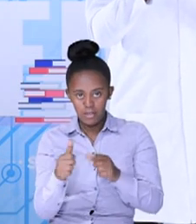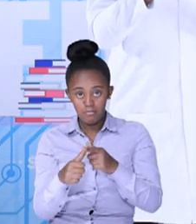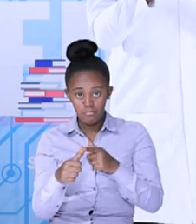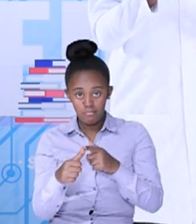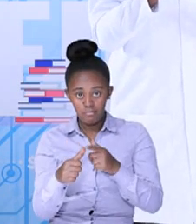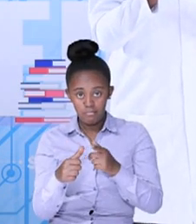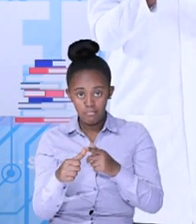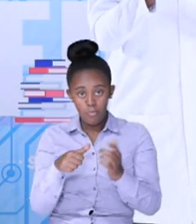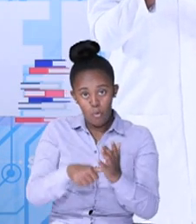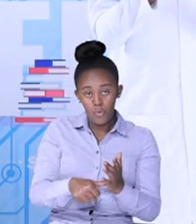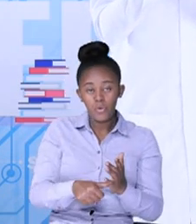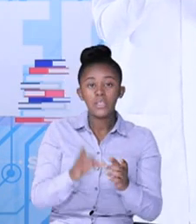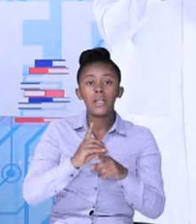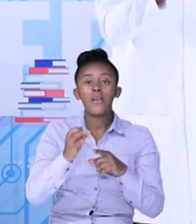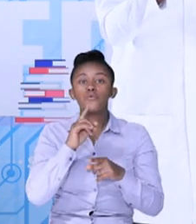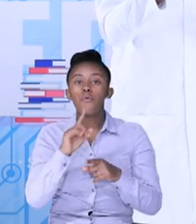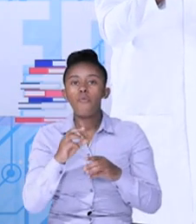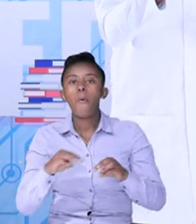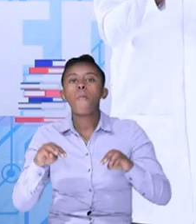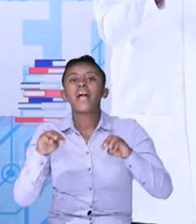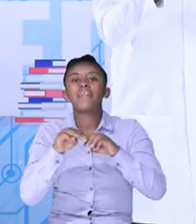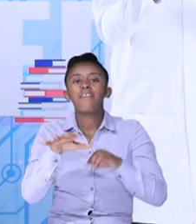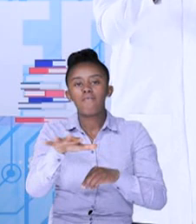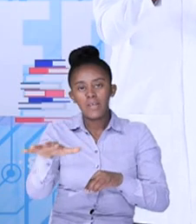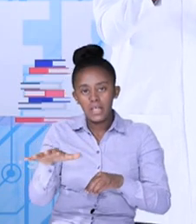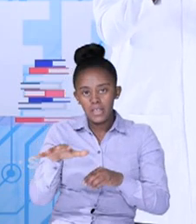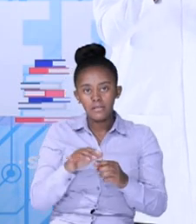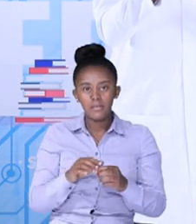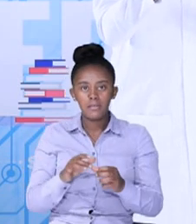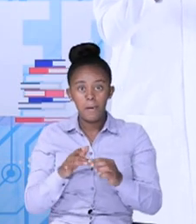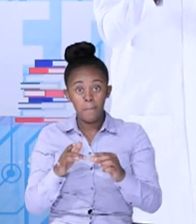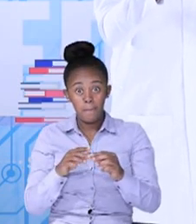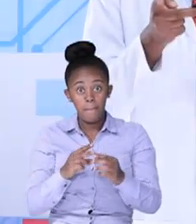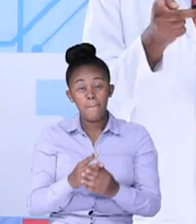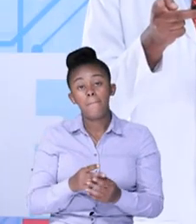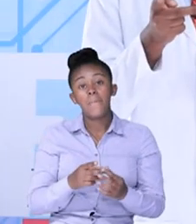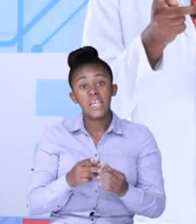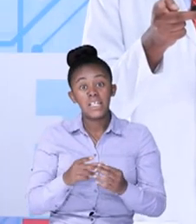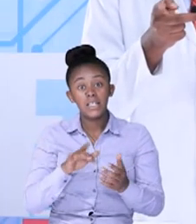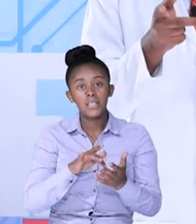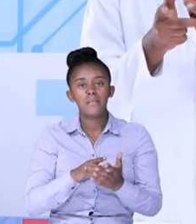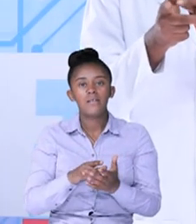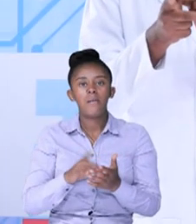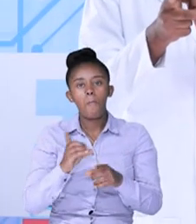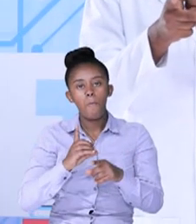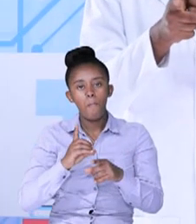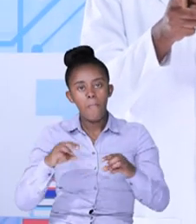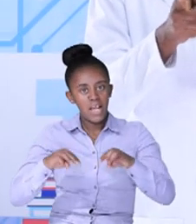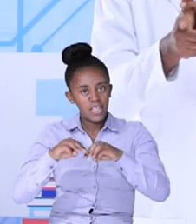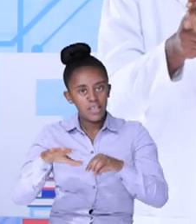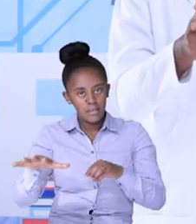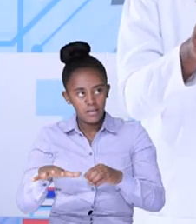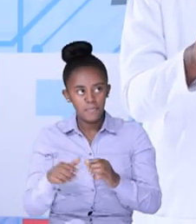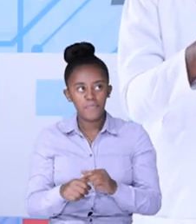thumb must point to the direction of magnetic field. Your middle finger must point to the direction of magnetic field. And